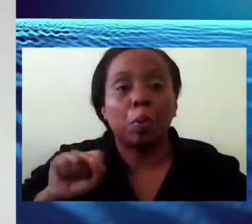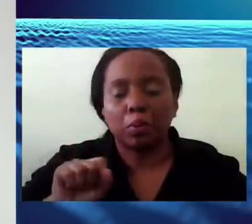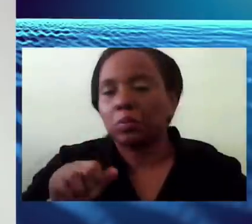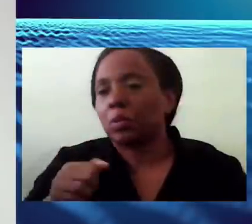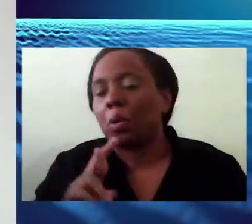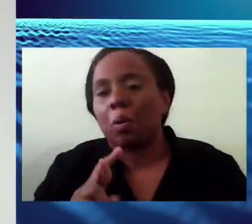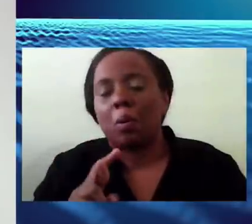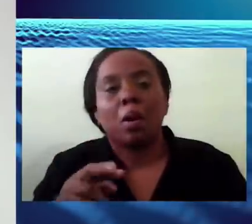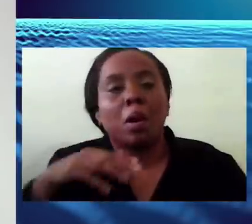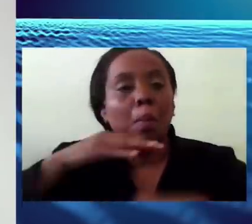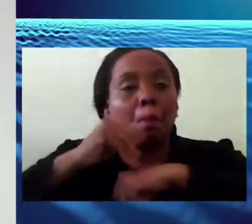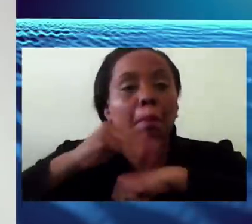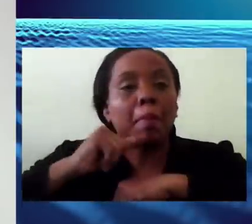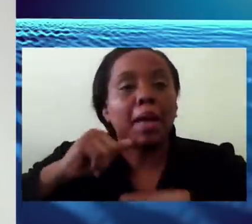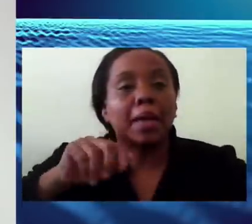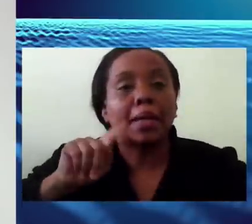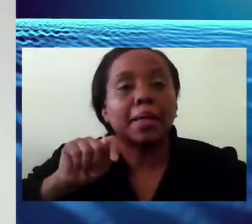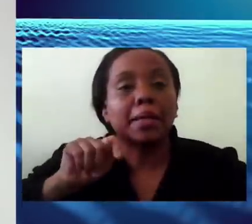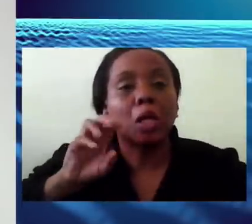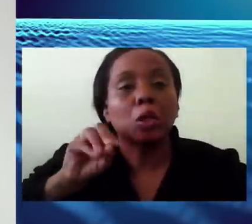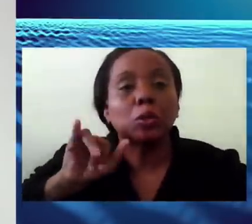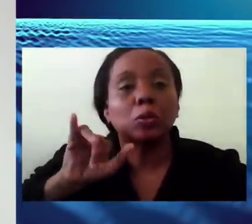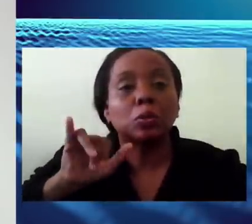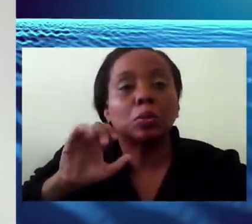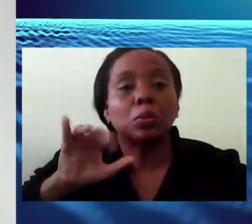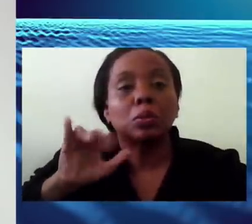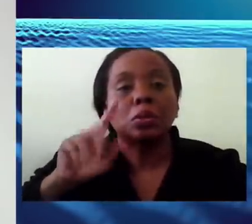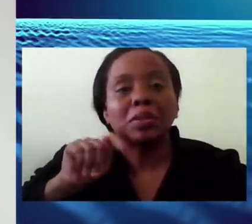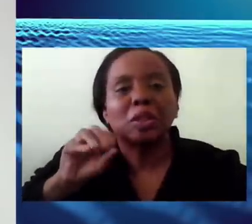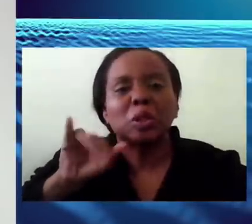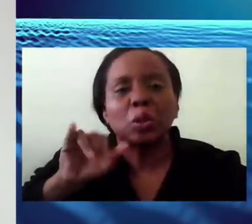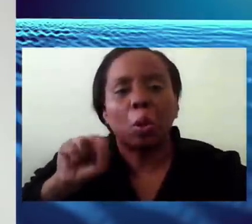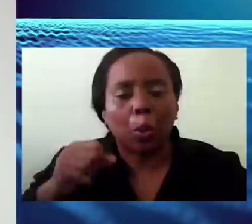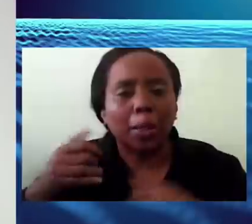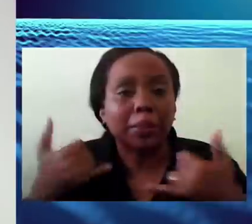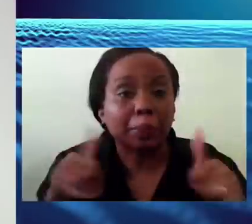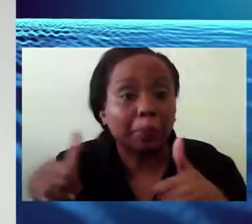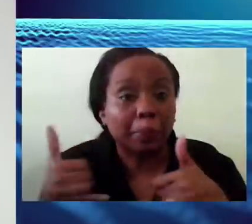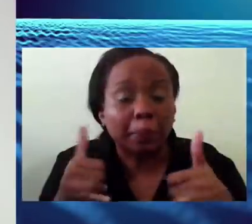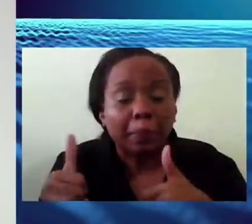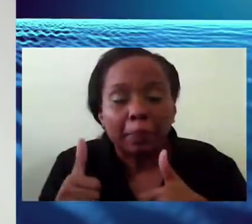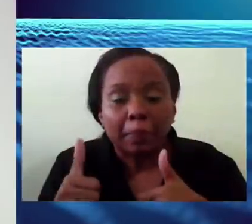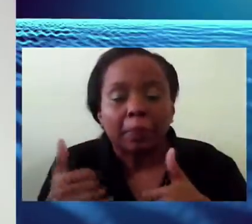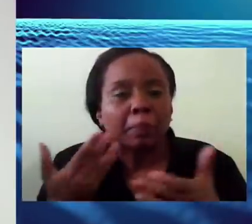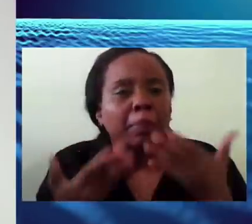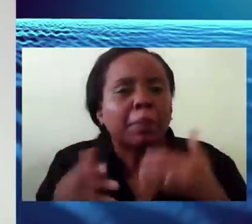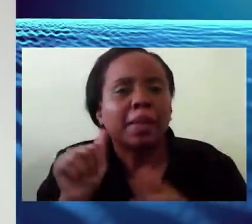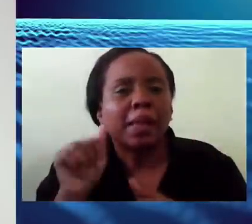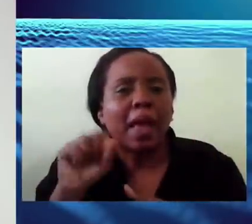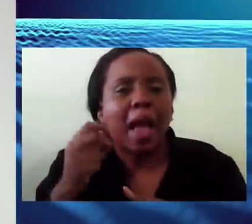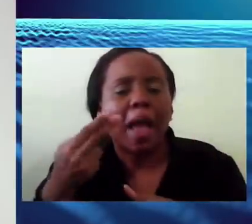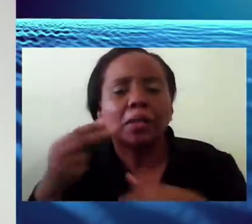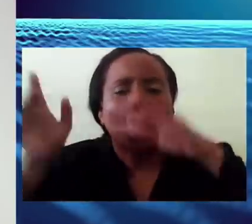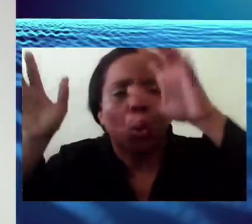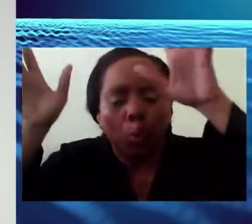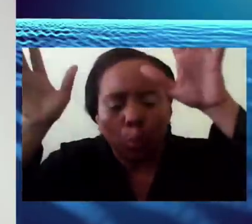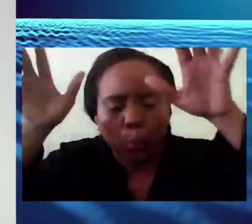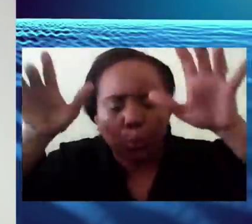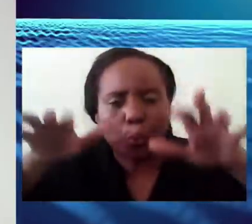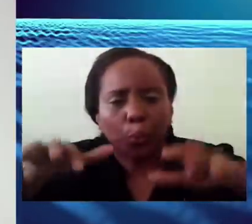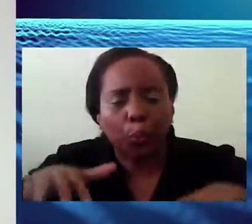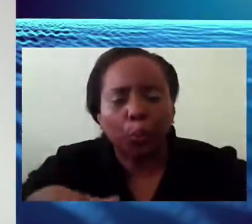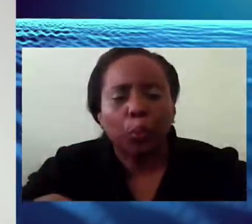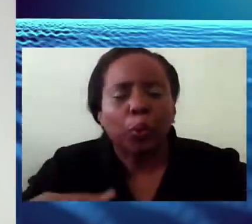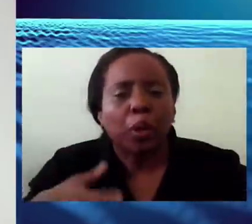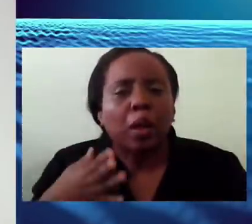have been contaminated by the ash and ingesting the ash. That in itself then causes secondary problems, chronic problems such as